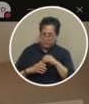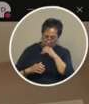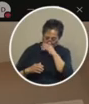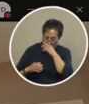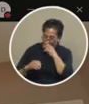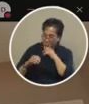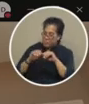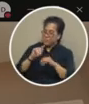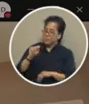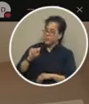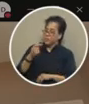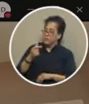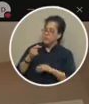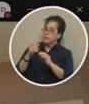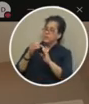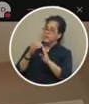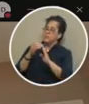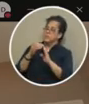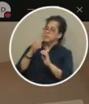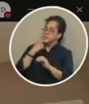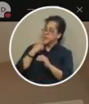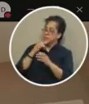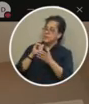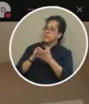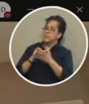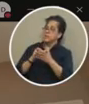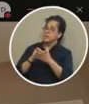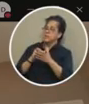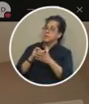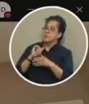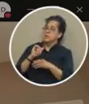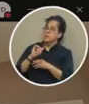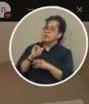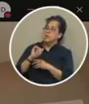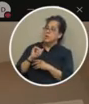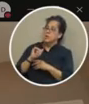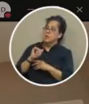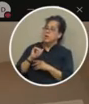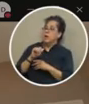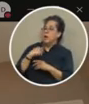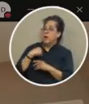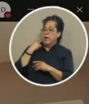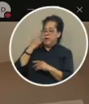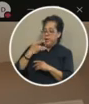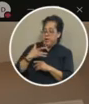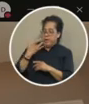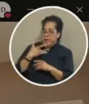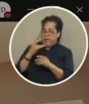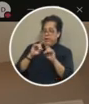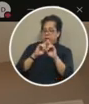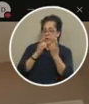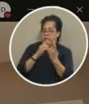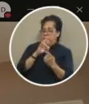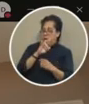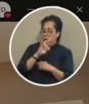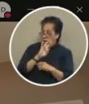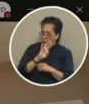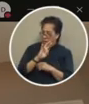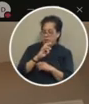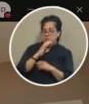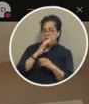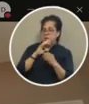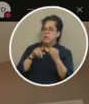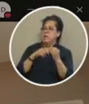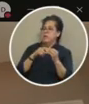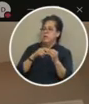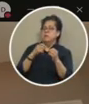the ordinance does speak to your concern and Mr. Schwartzbein's concern. I believe that what Representative Rivera was bringing up, we have